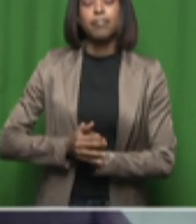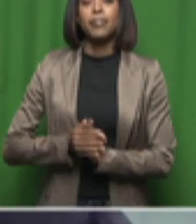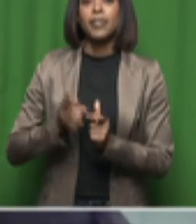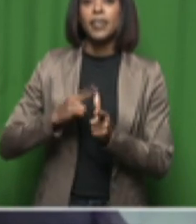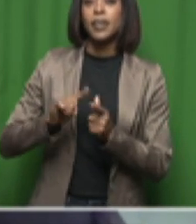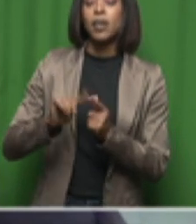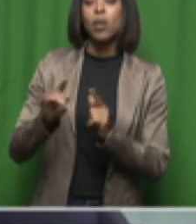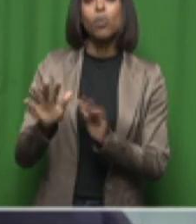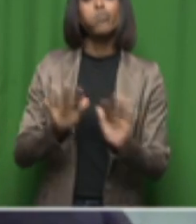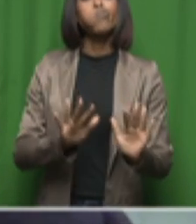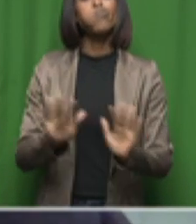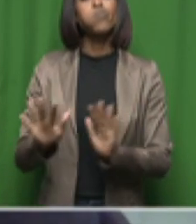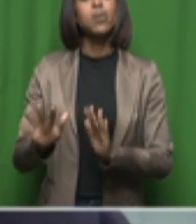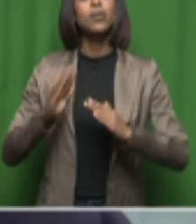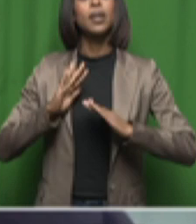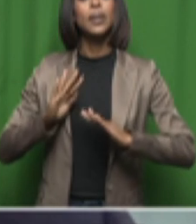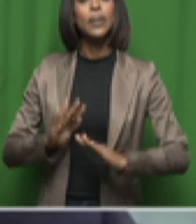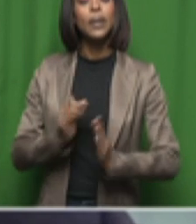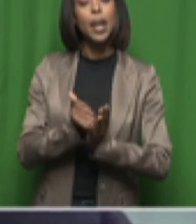he mended,